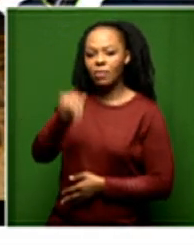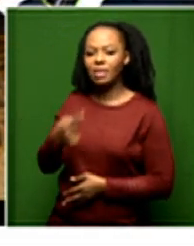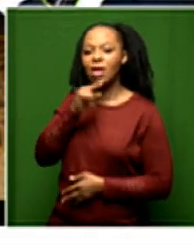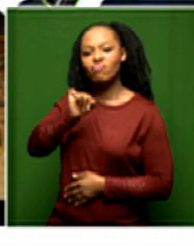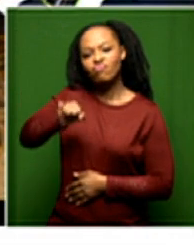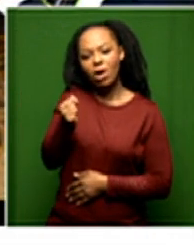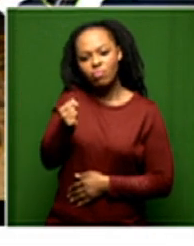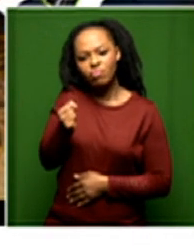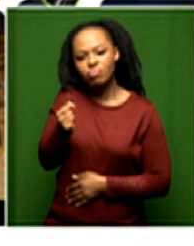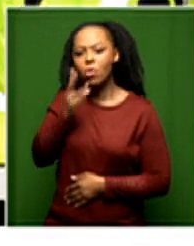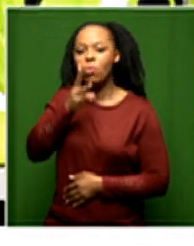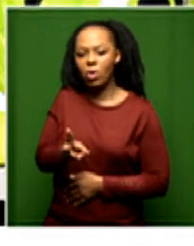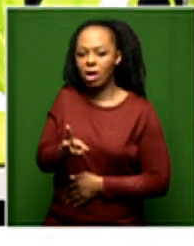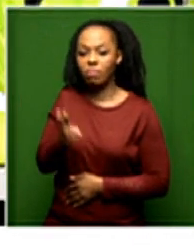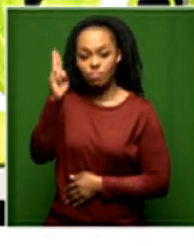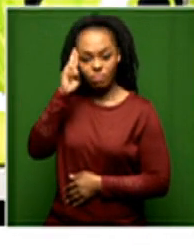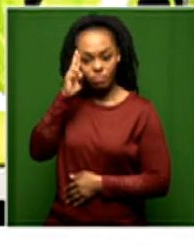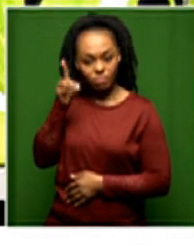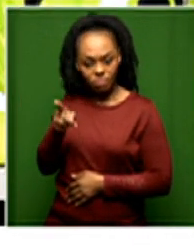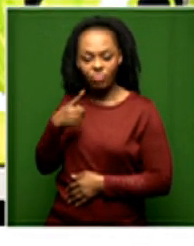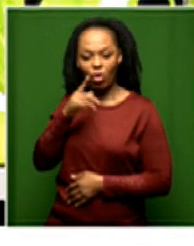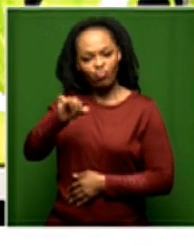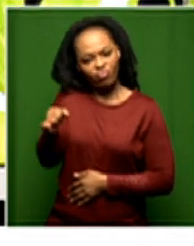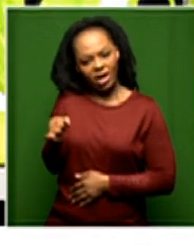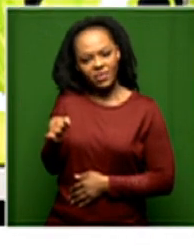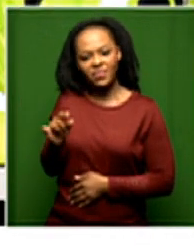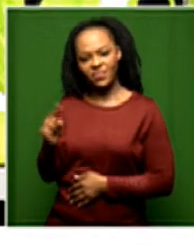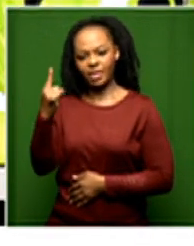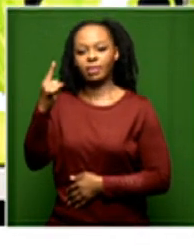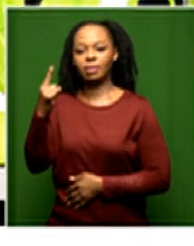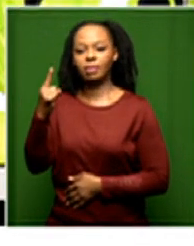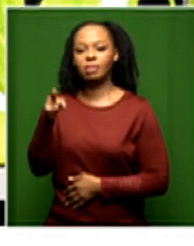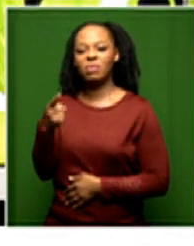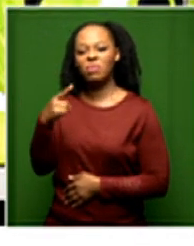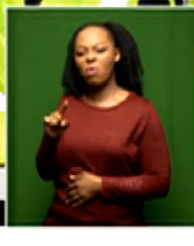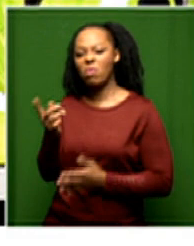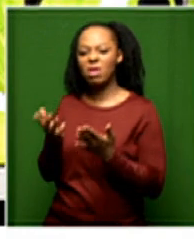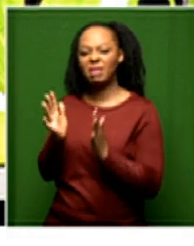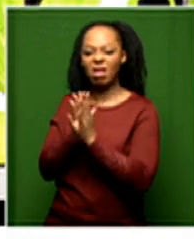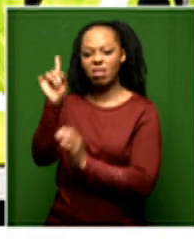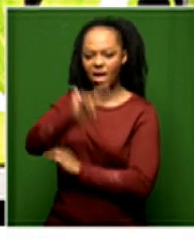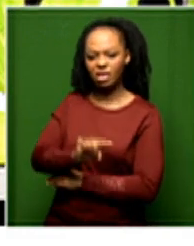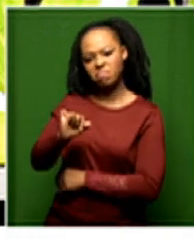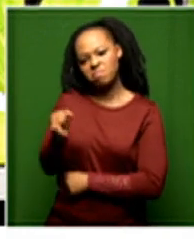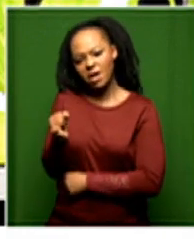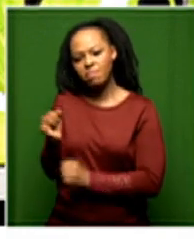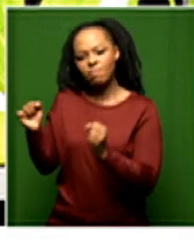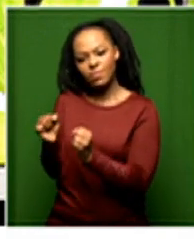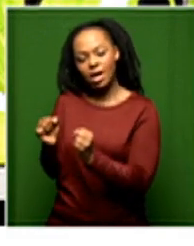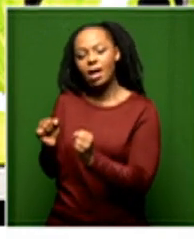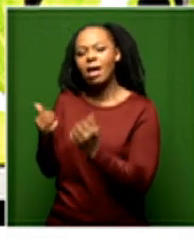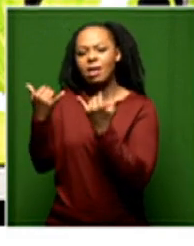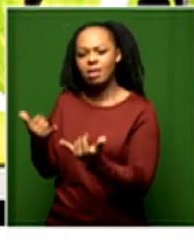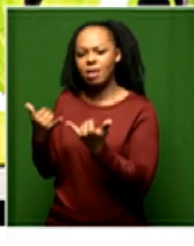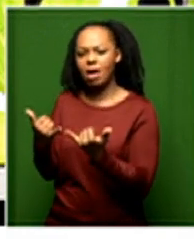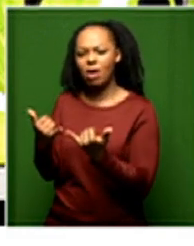That whole consignment would essentially be in quarantine for a period of about 10 days. So we understand